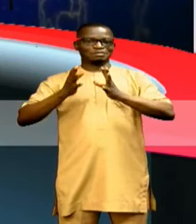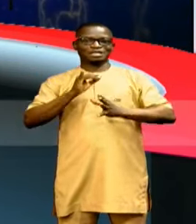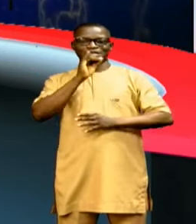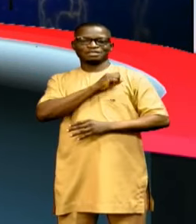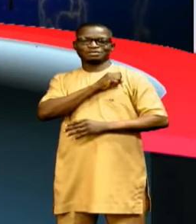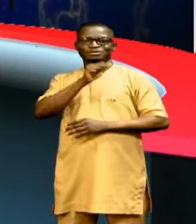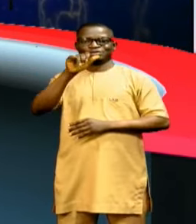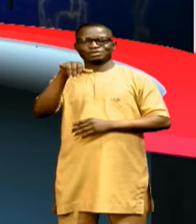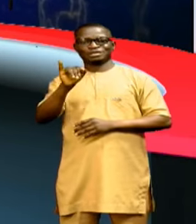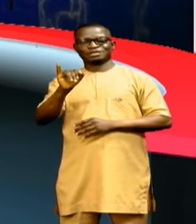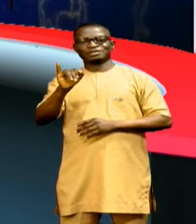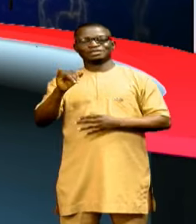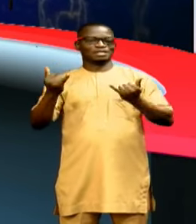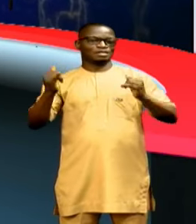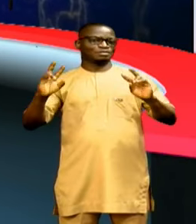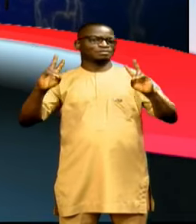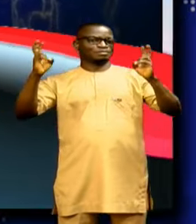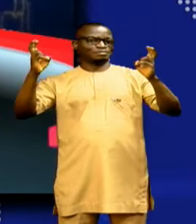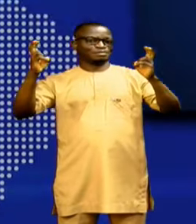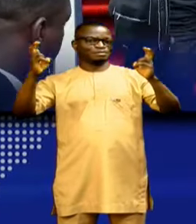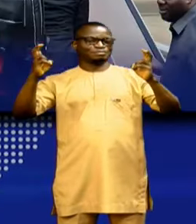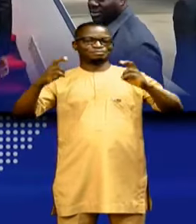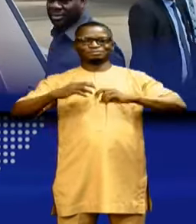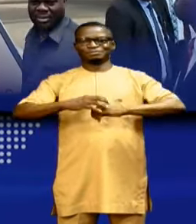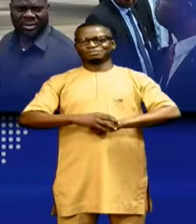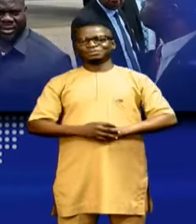Ajayi. Let's bring you the headlines.